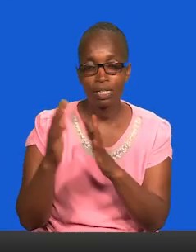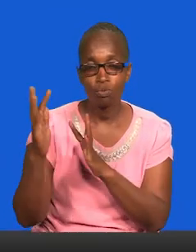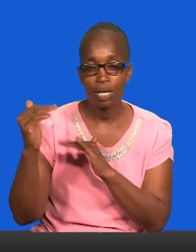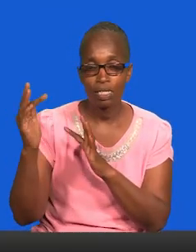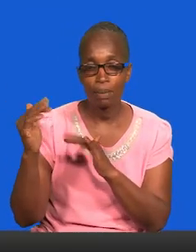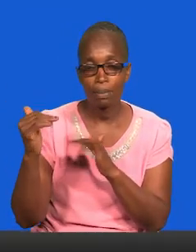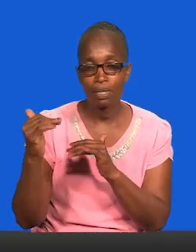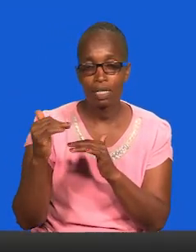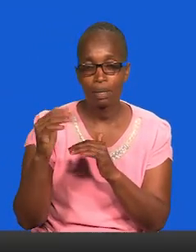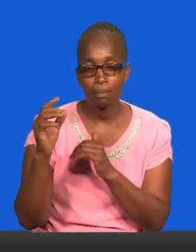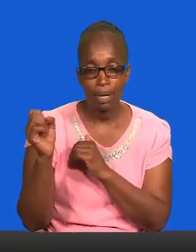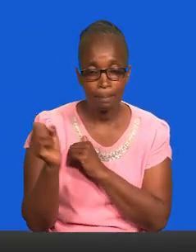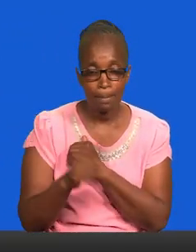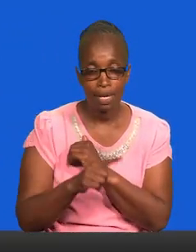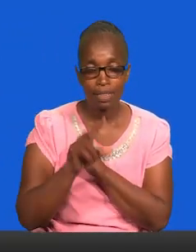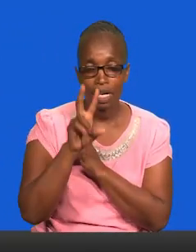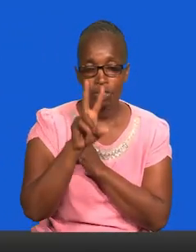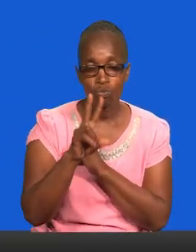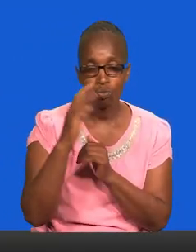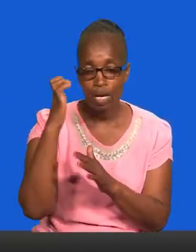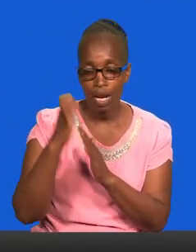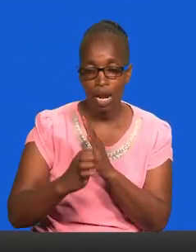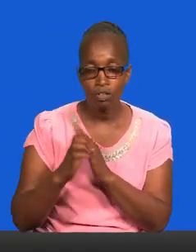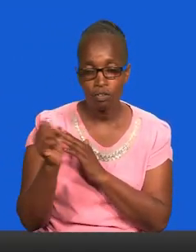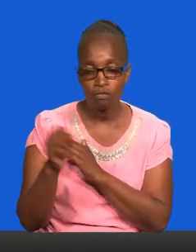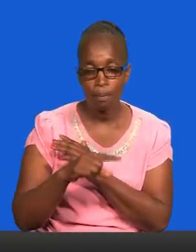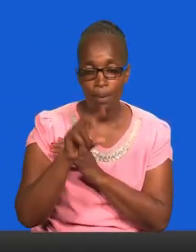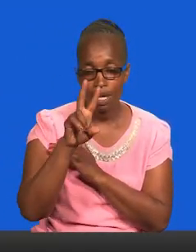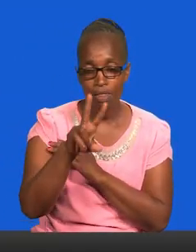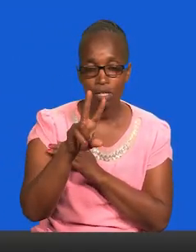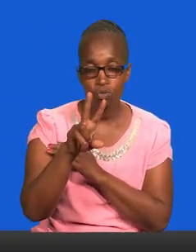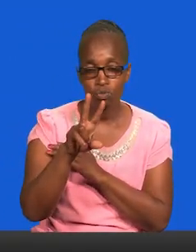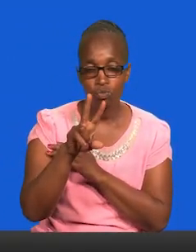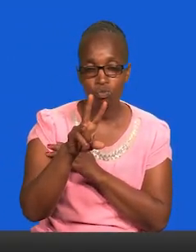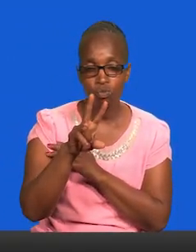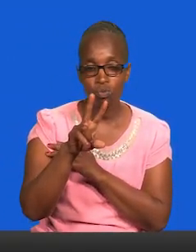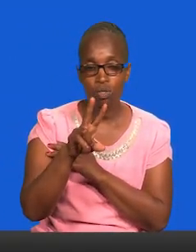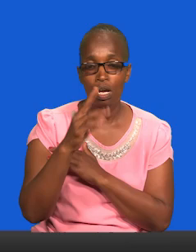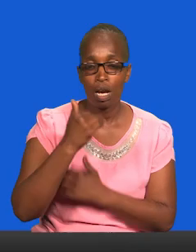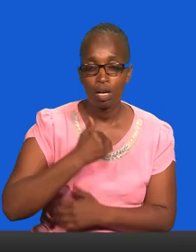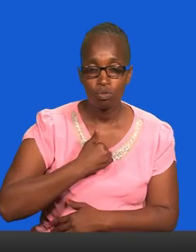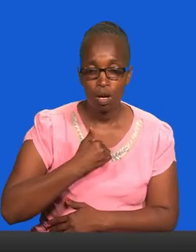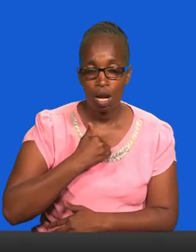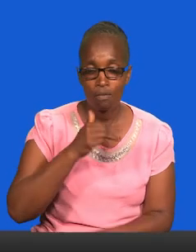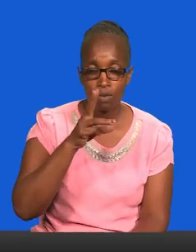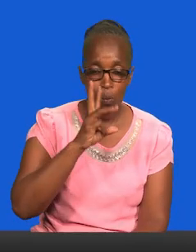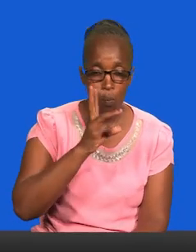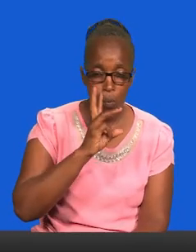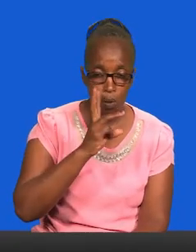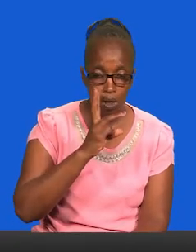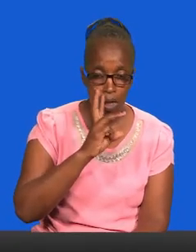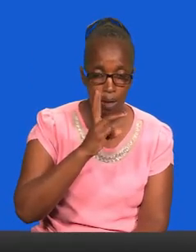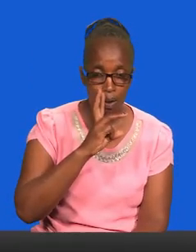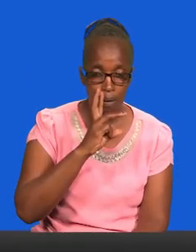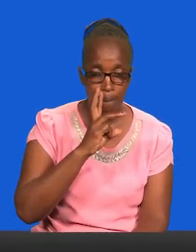We're expecting by February, end of February, to have